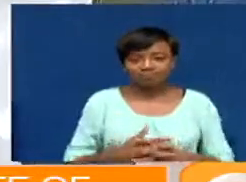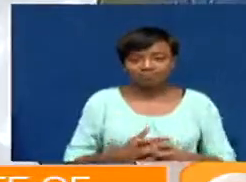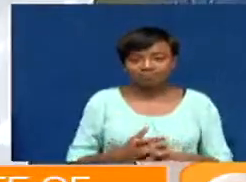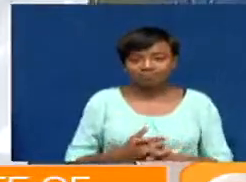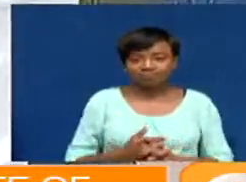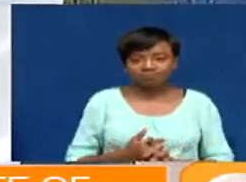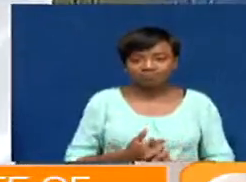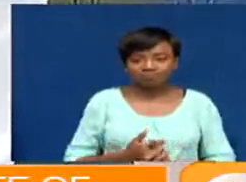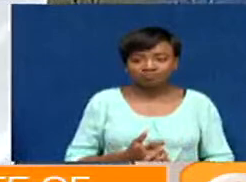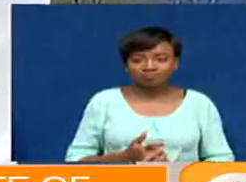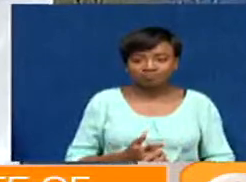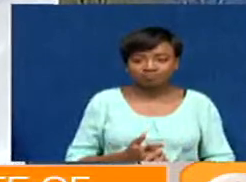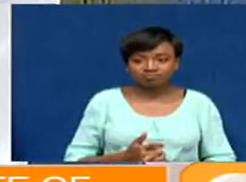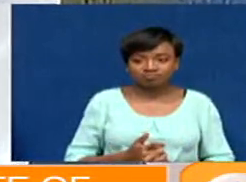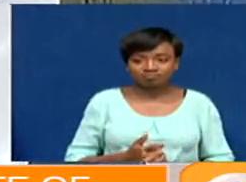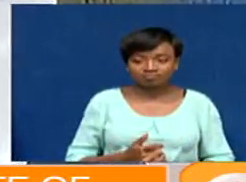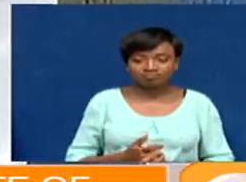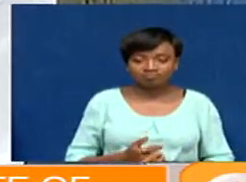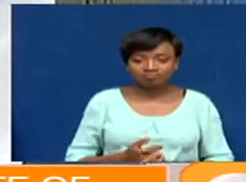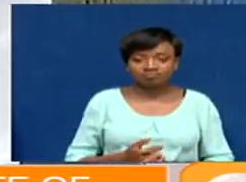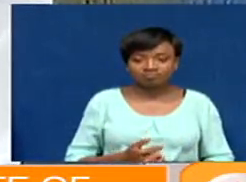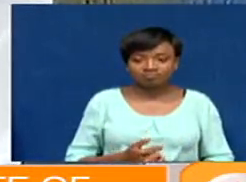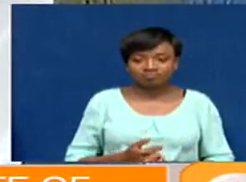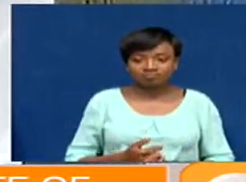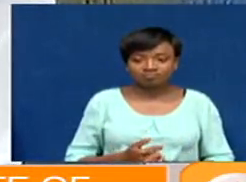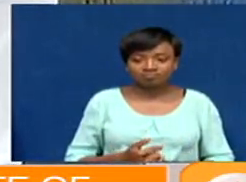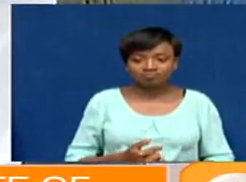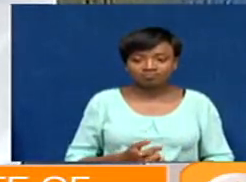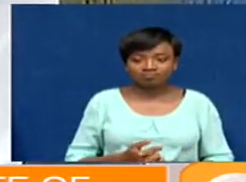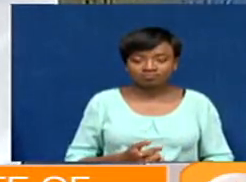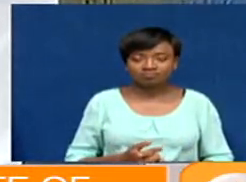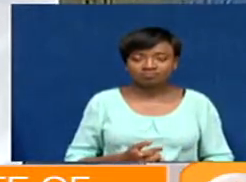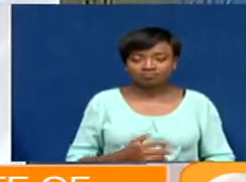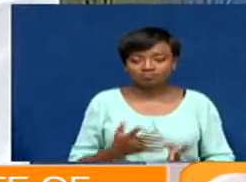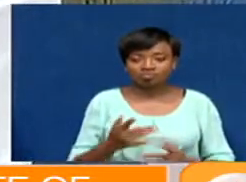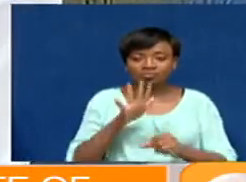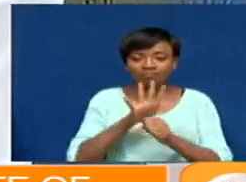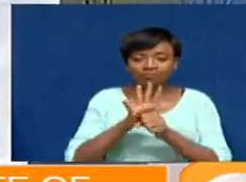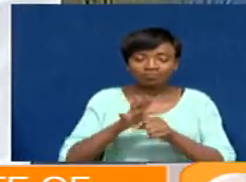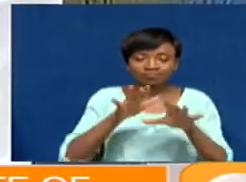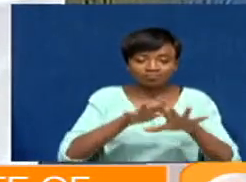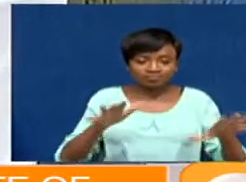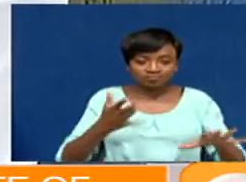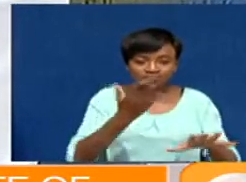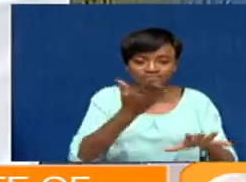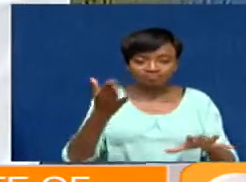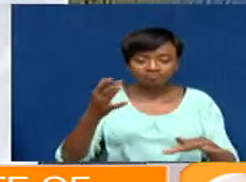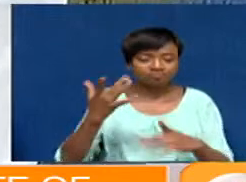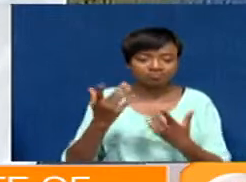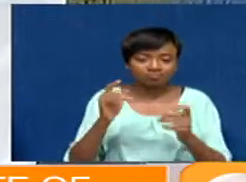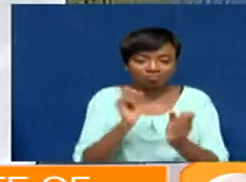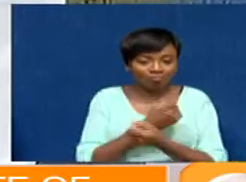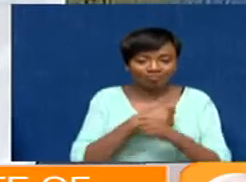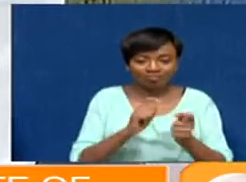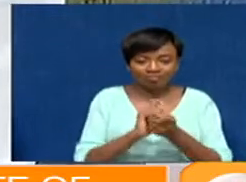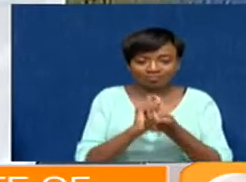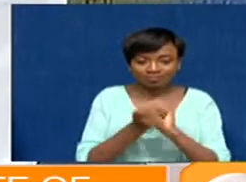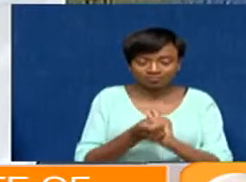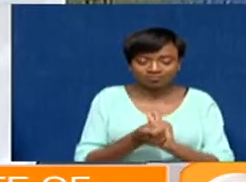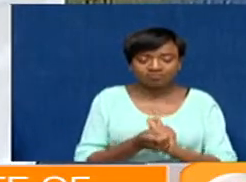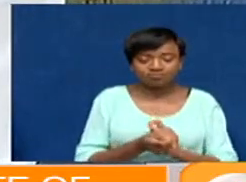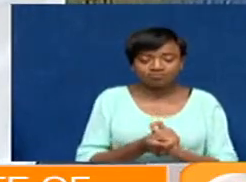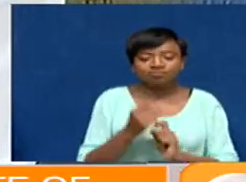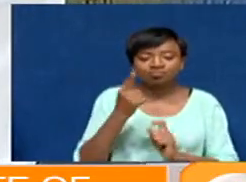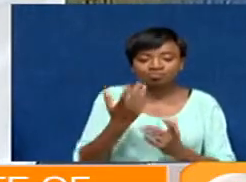mean, regardless of their very high qualifications, there's just something about markets that they cannot shift. So